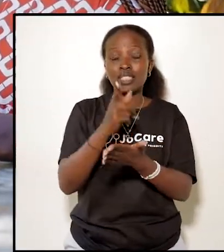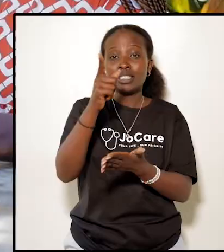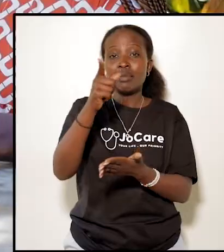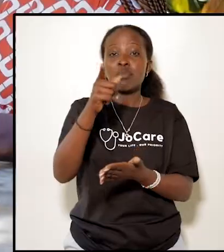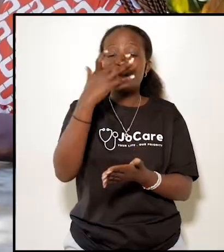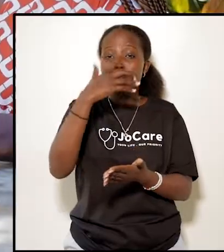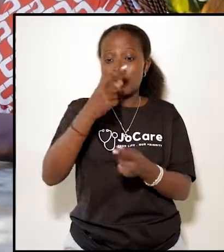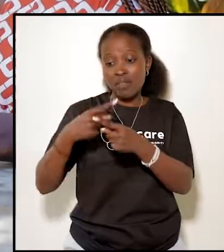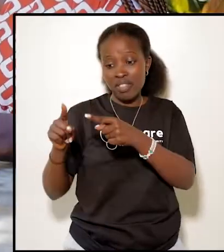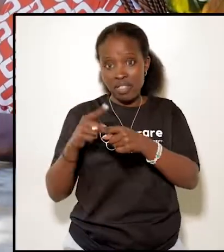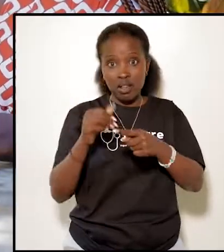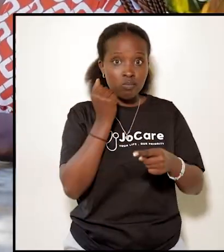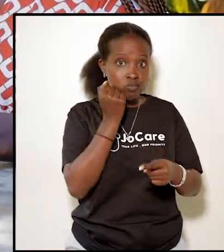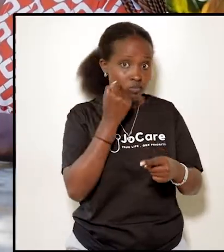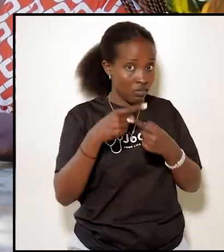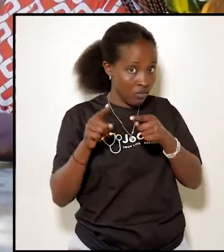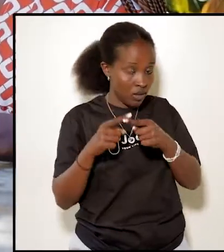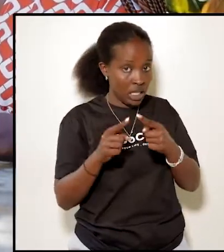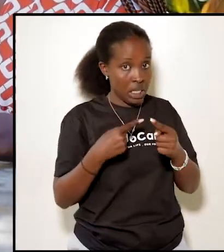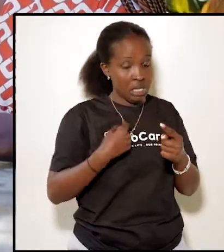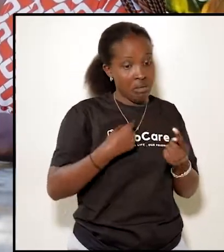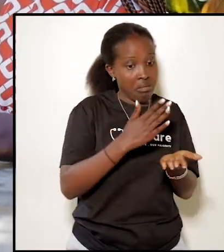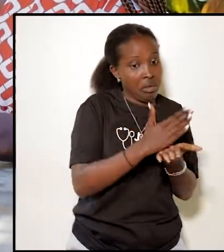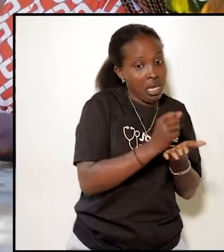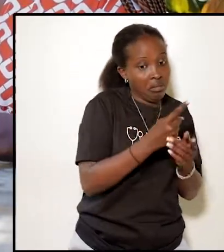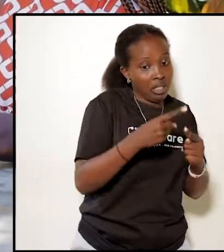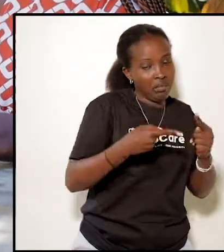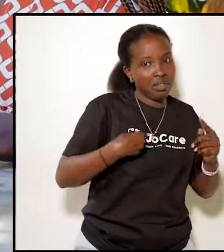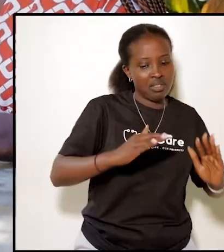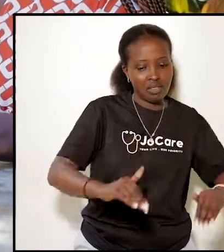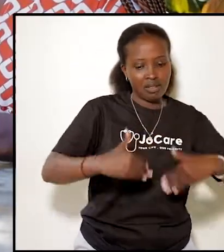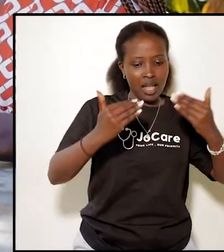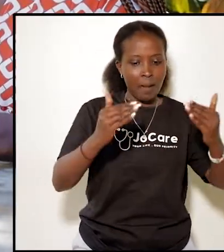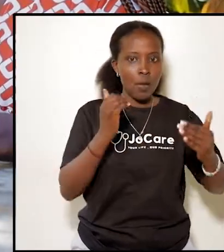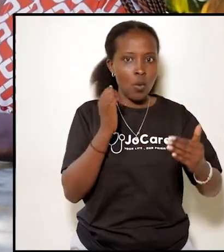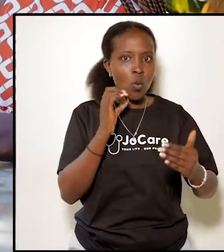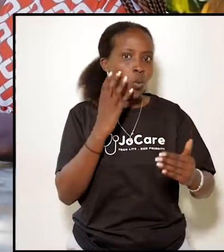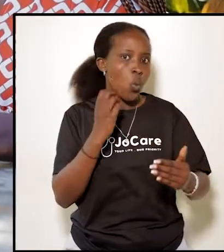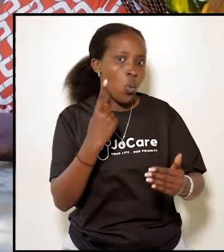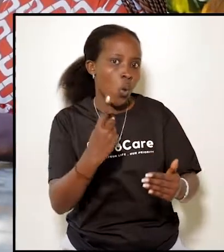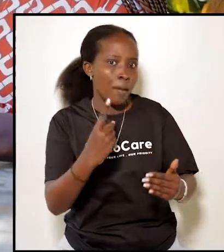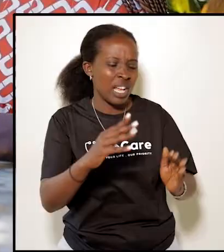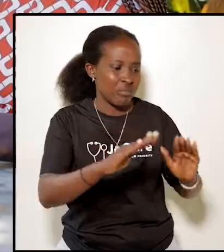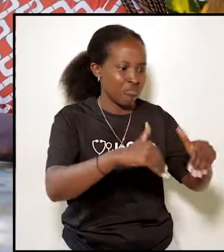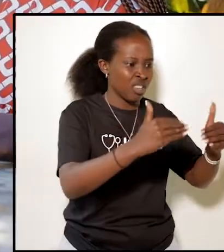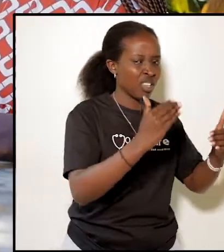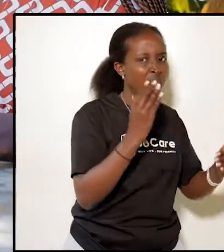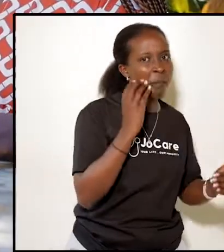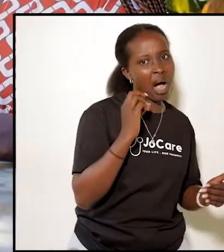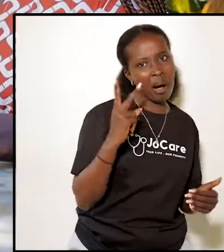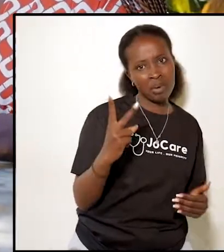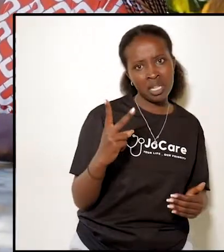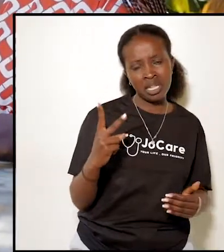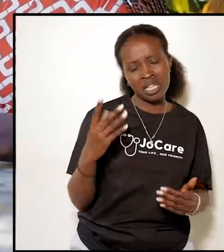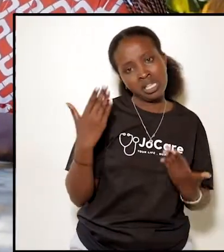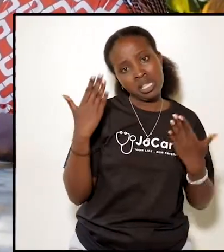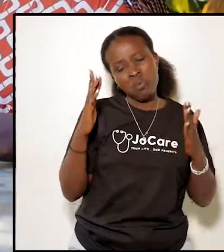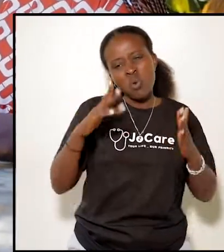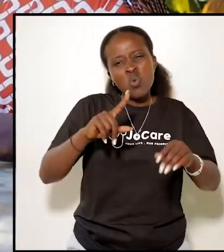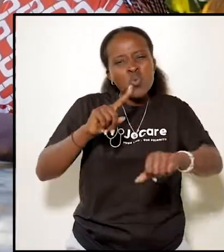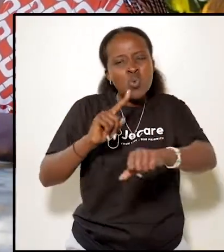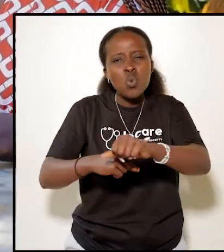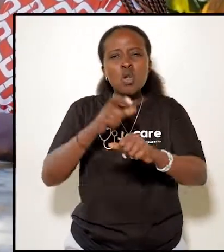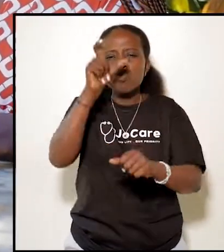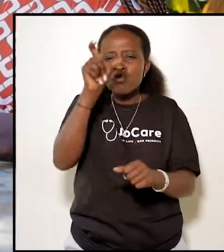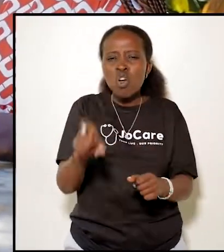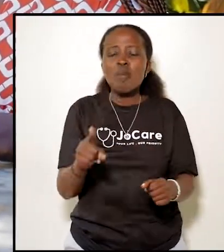is irregularity of interval. yes. Maybe I can escape 1 month or 2 and come again. So